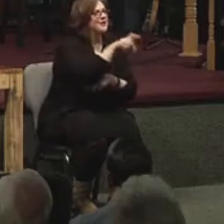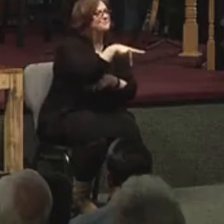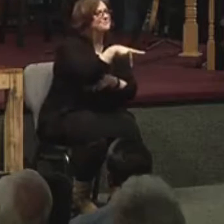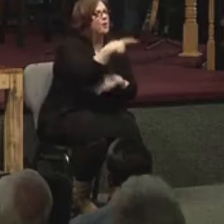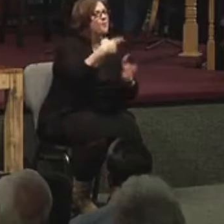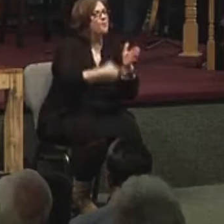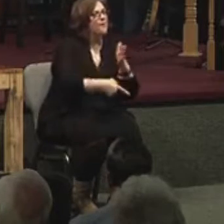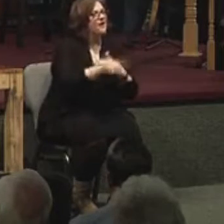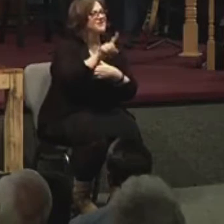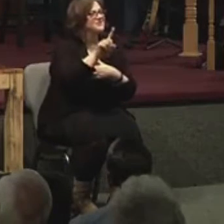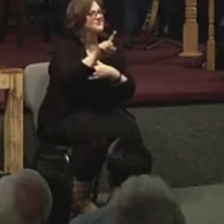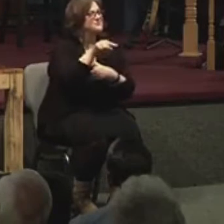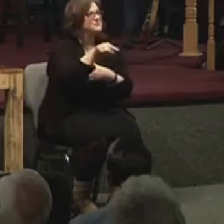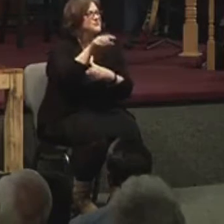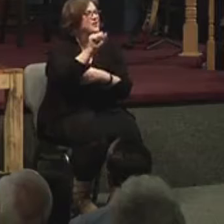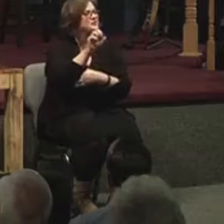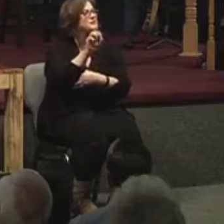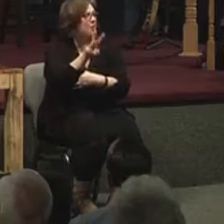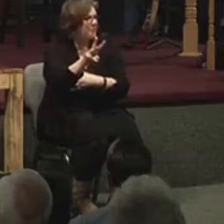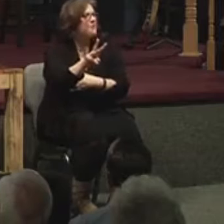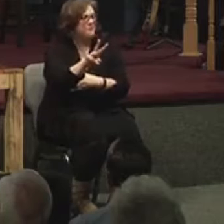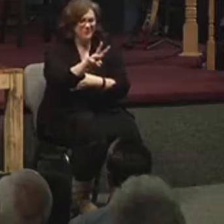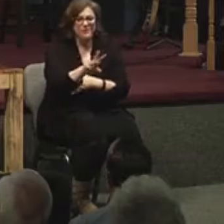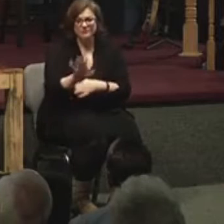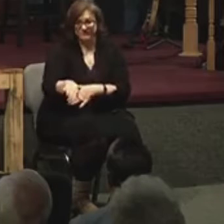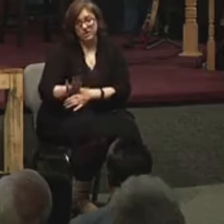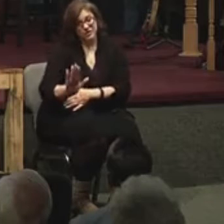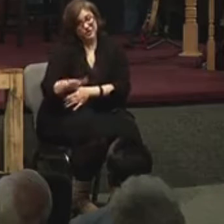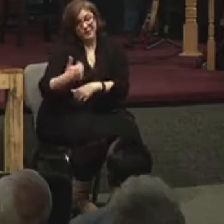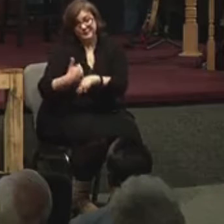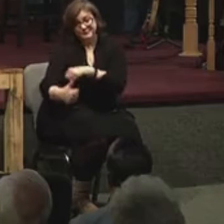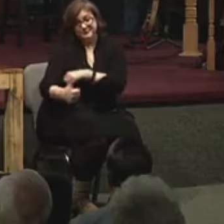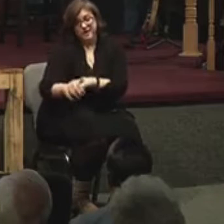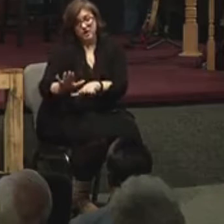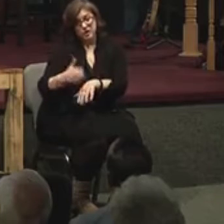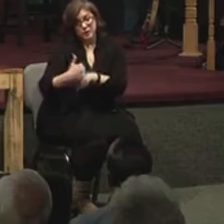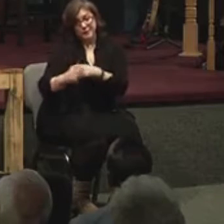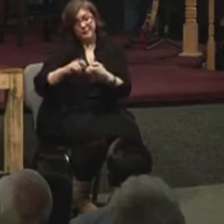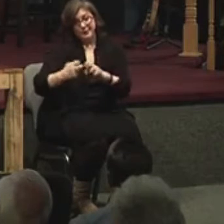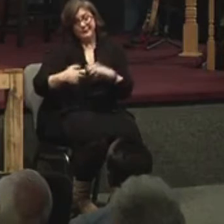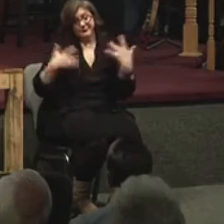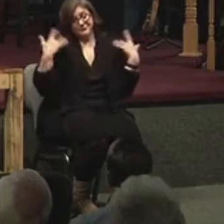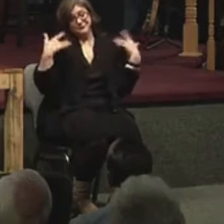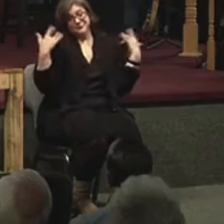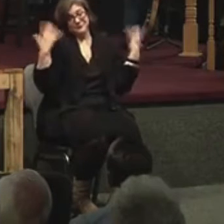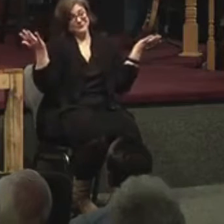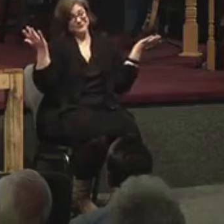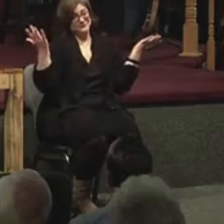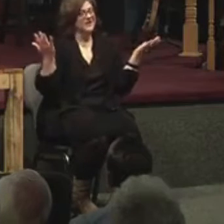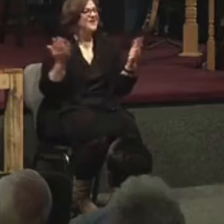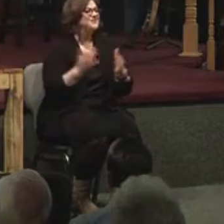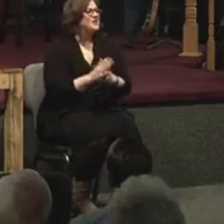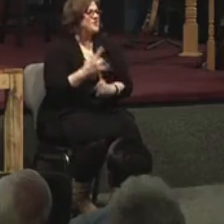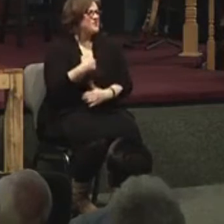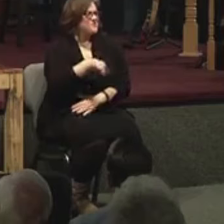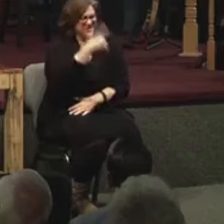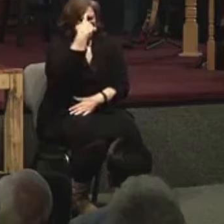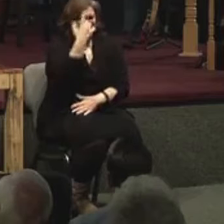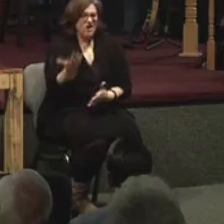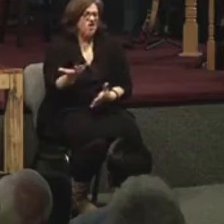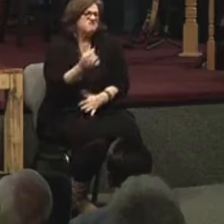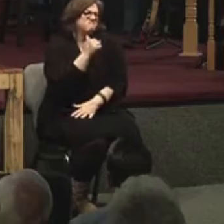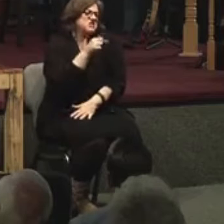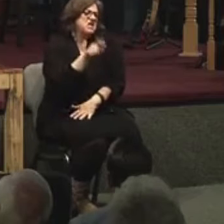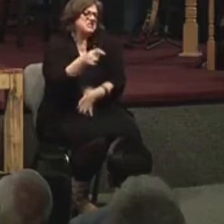in it. They're in that problem, they're in that situation, and there's nothing I can do about it. So we justify it. We crowd out